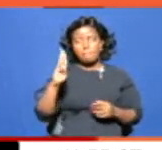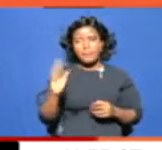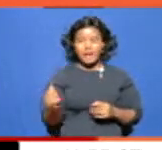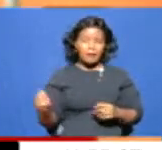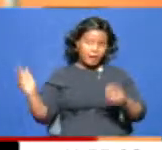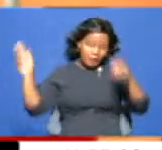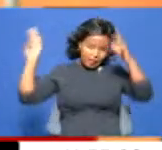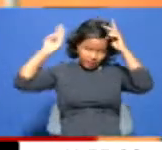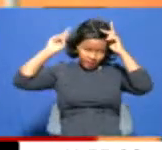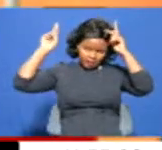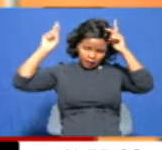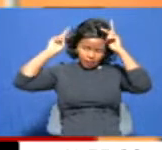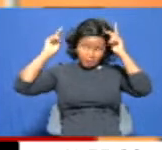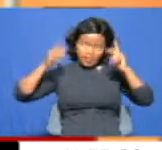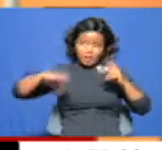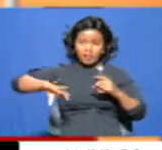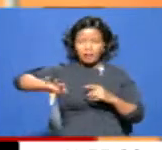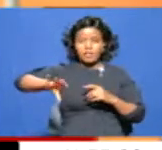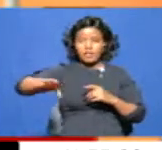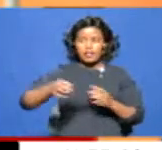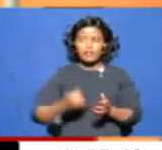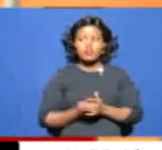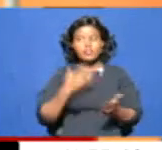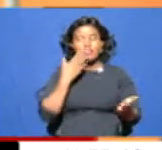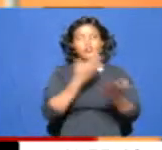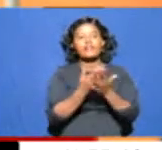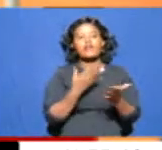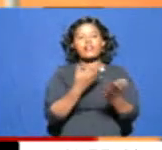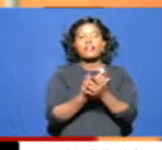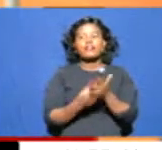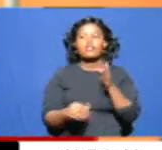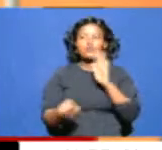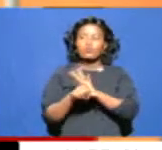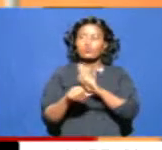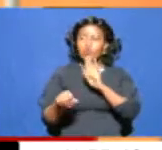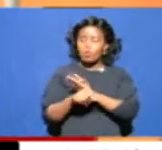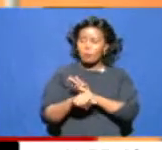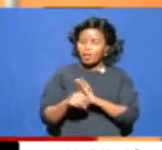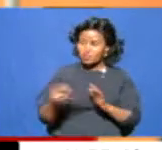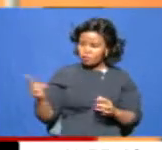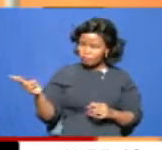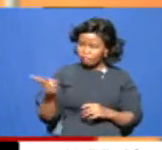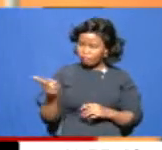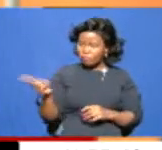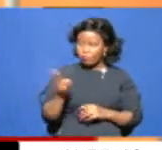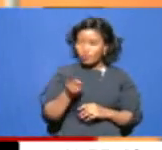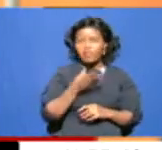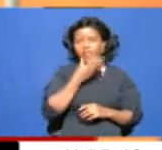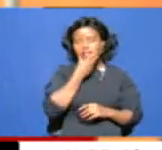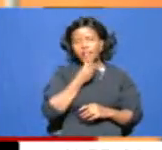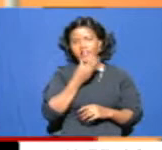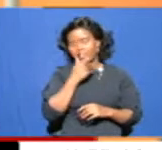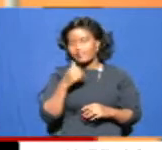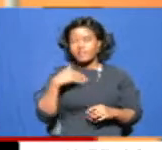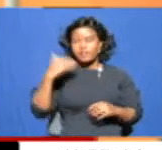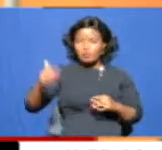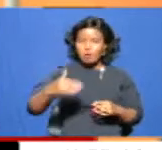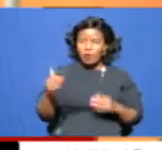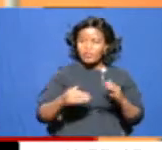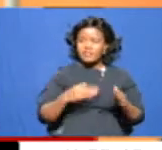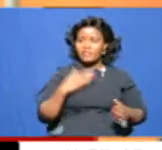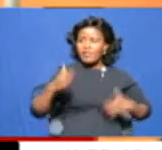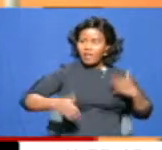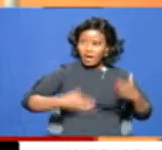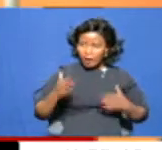Okay. Yeah. Thank you very much, Bramwell Karamoja, and of course, Greg Mulemi. Always a pleasure. It's always good,